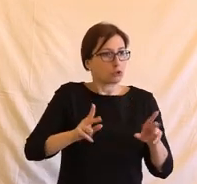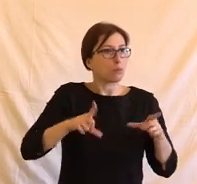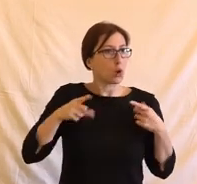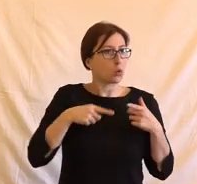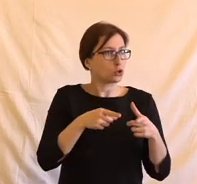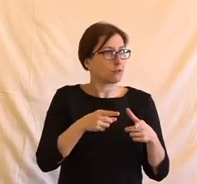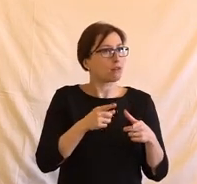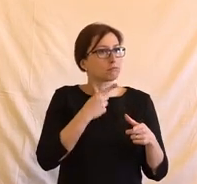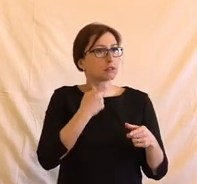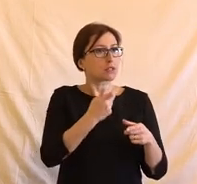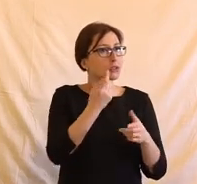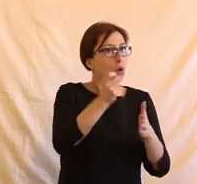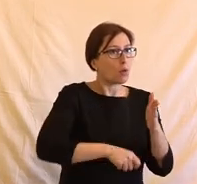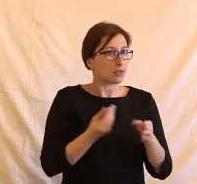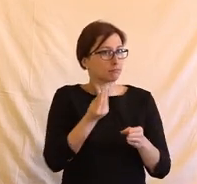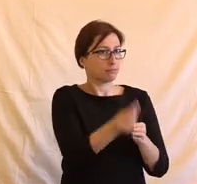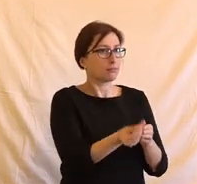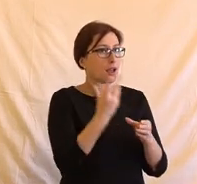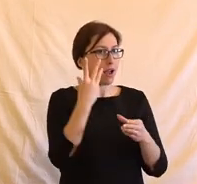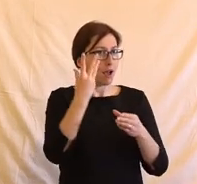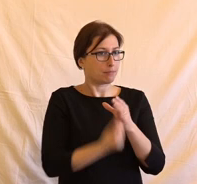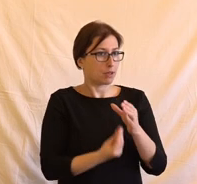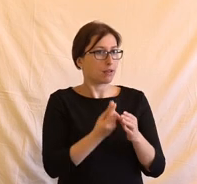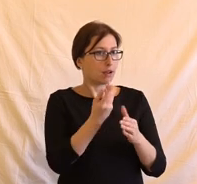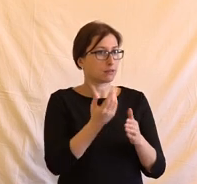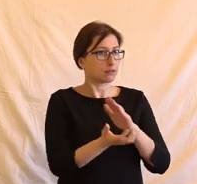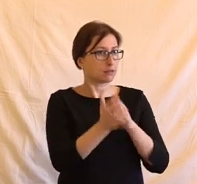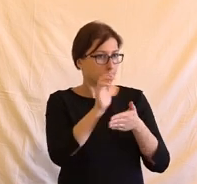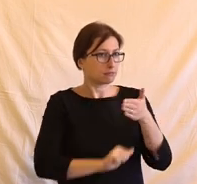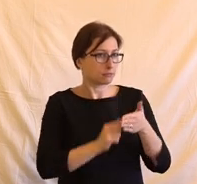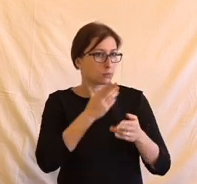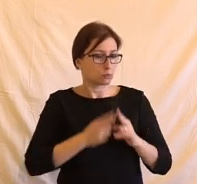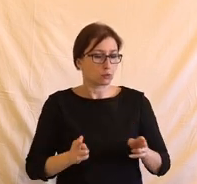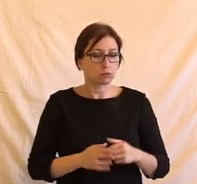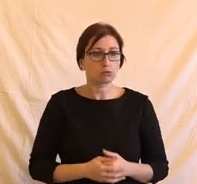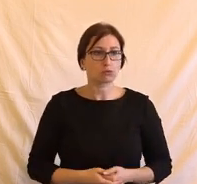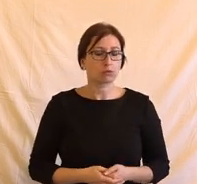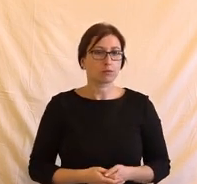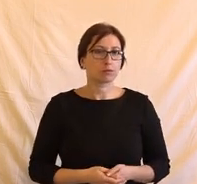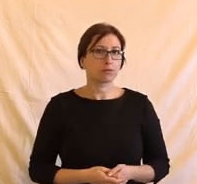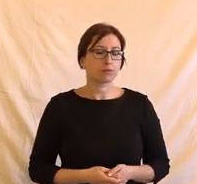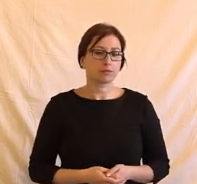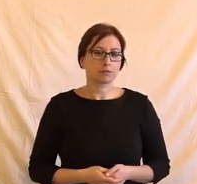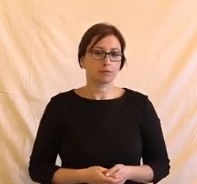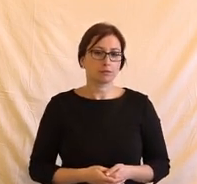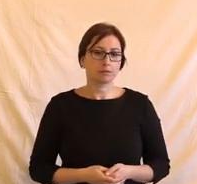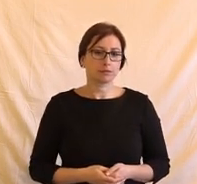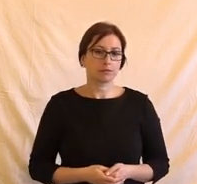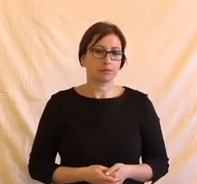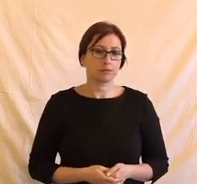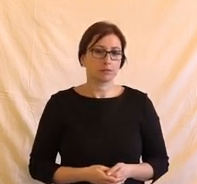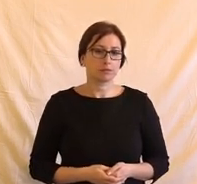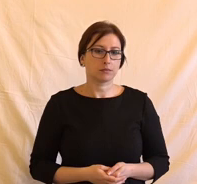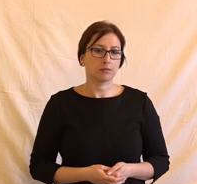používat. But that's just one side of the problem. We still have no good solution